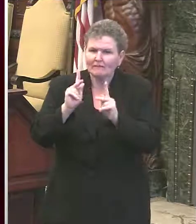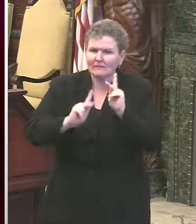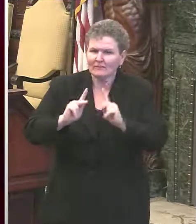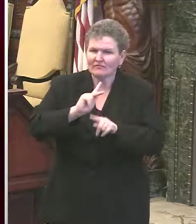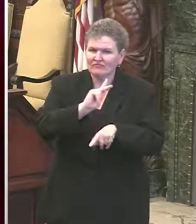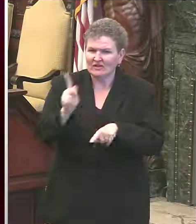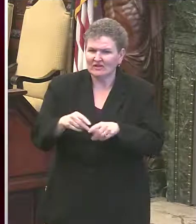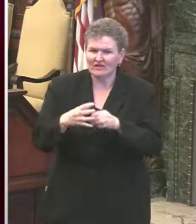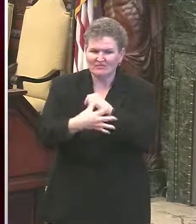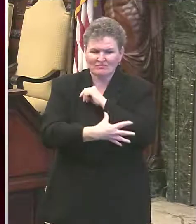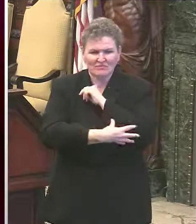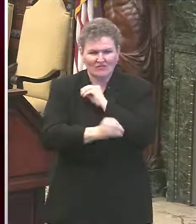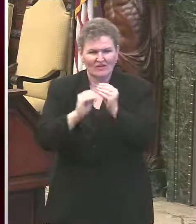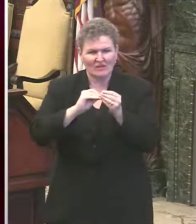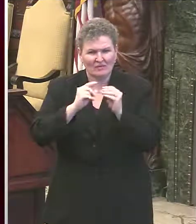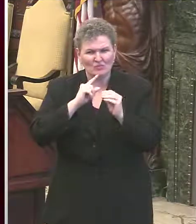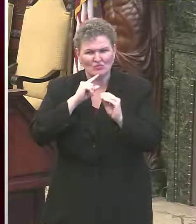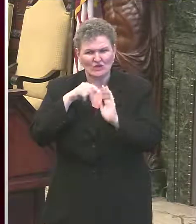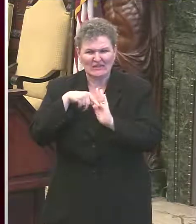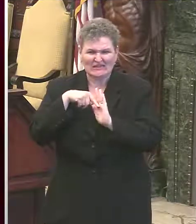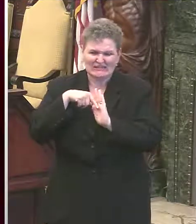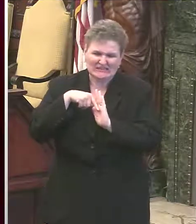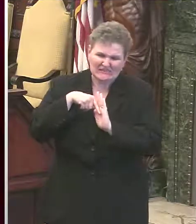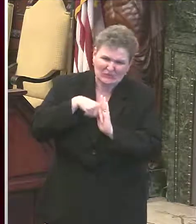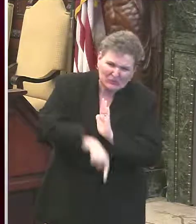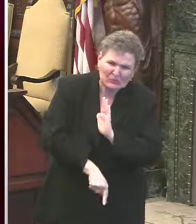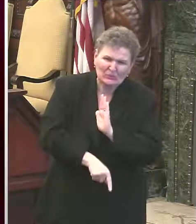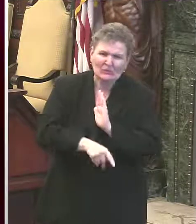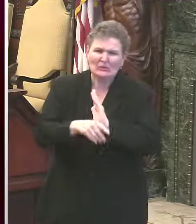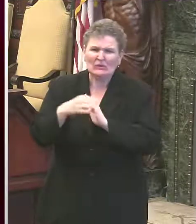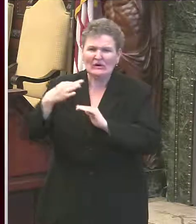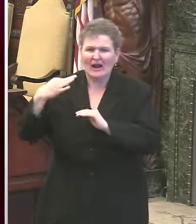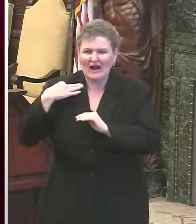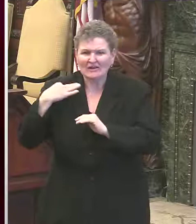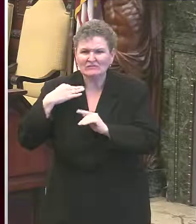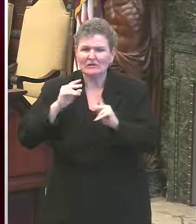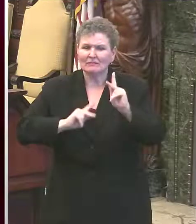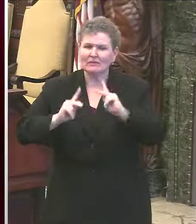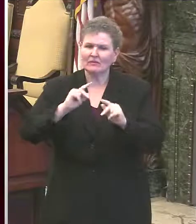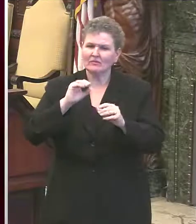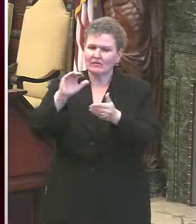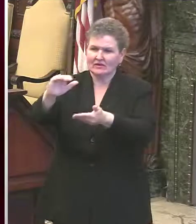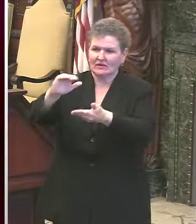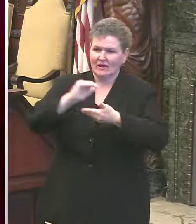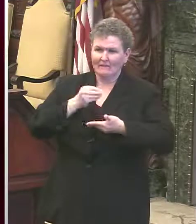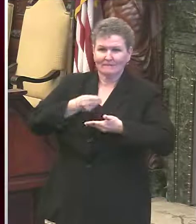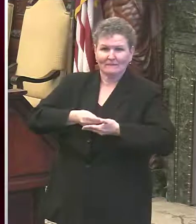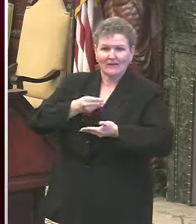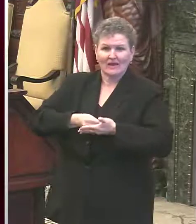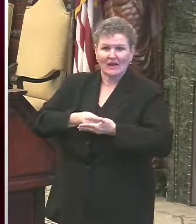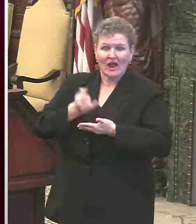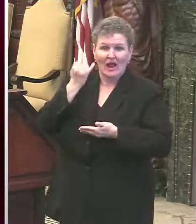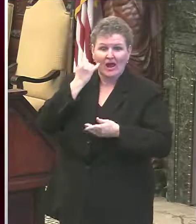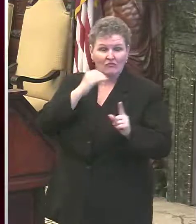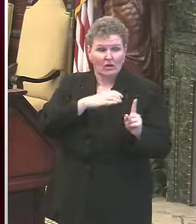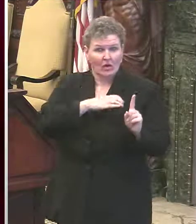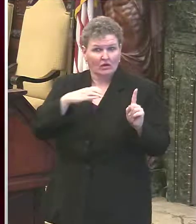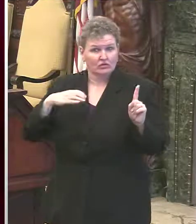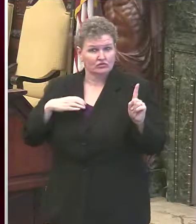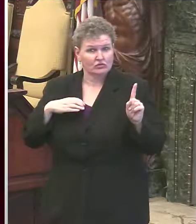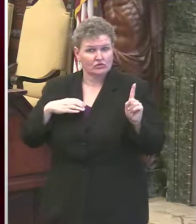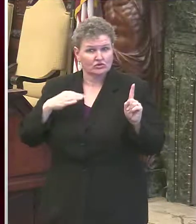is higher, where more people will be eligible for and benefit from the assistance. If Congress makes the child benefit permanent,